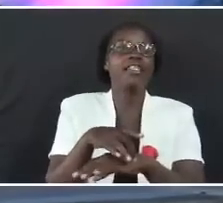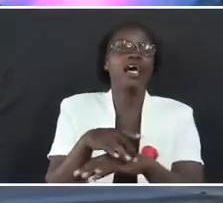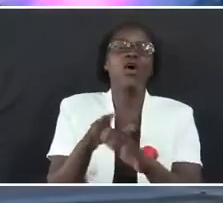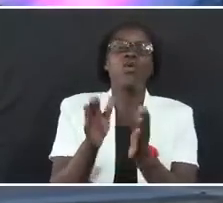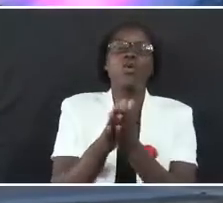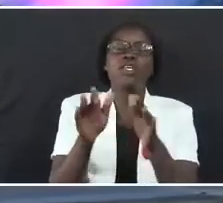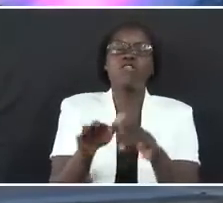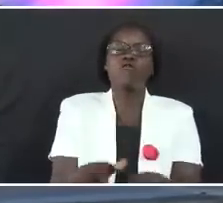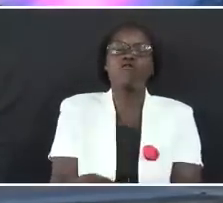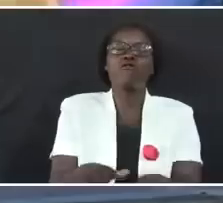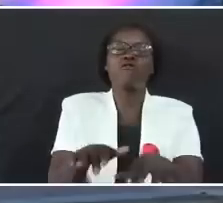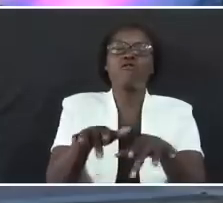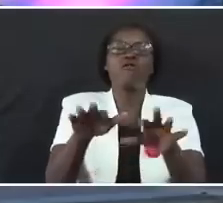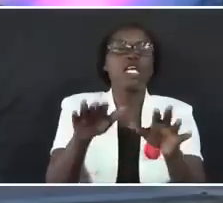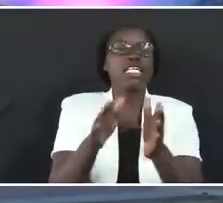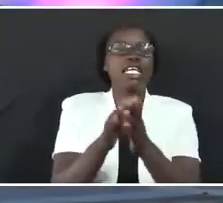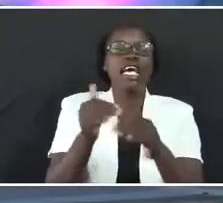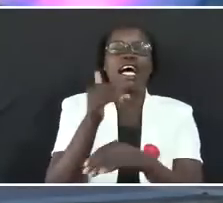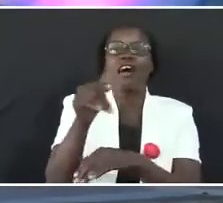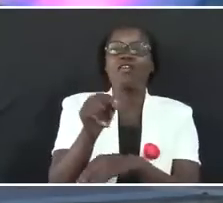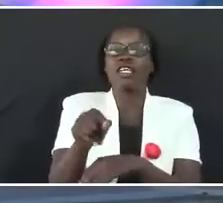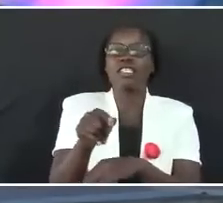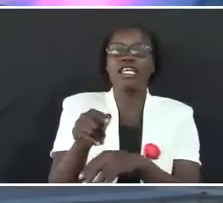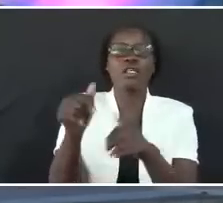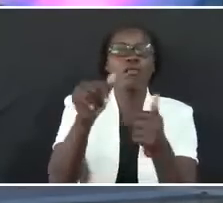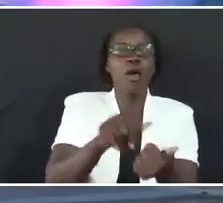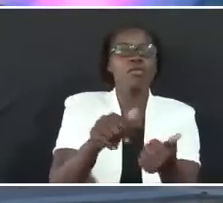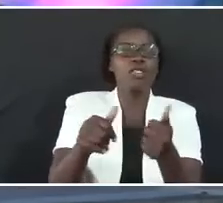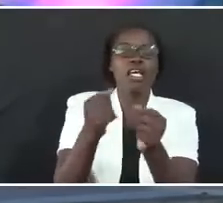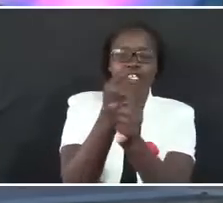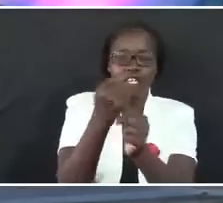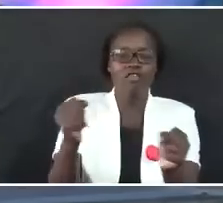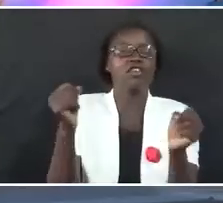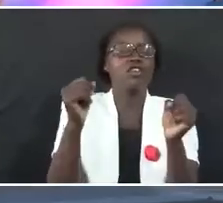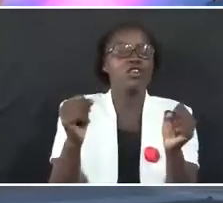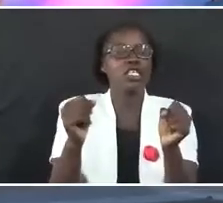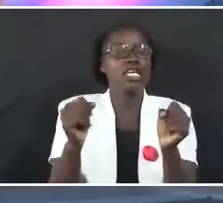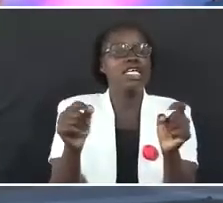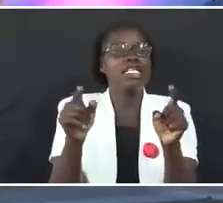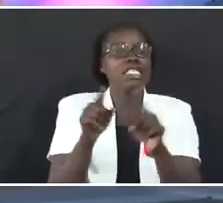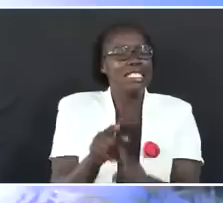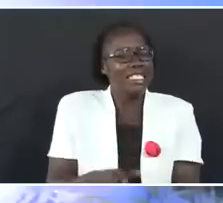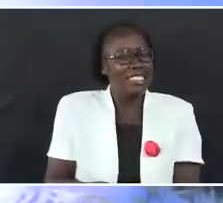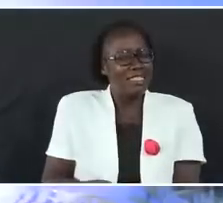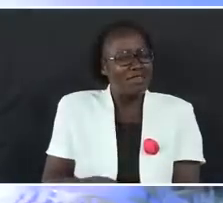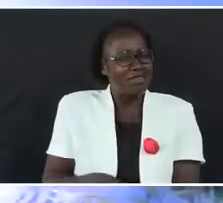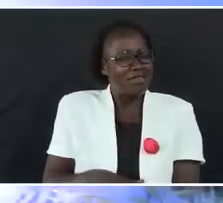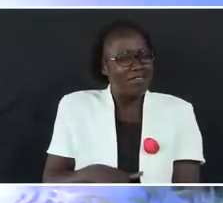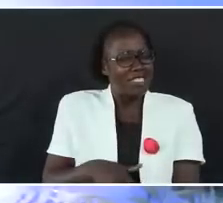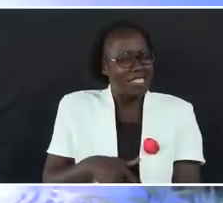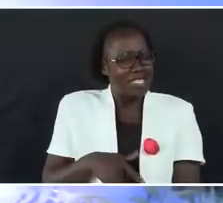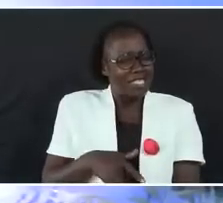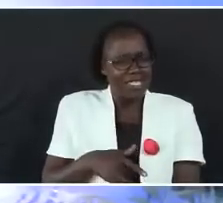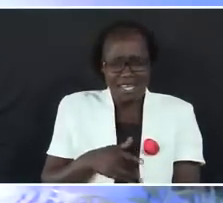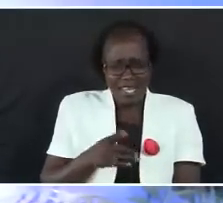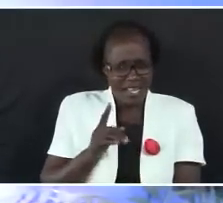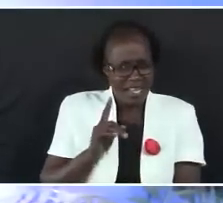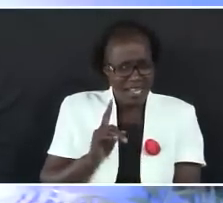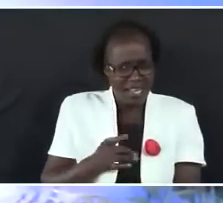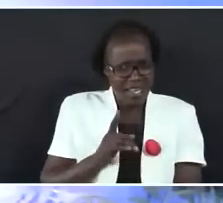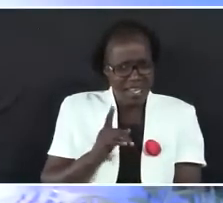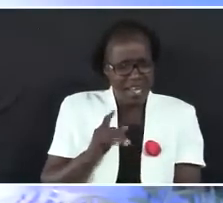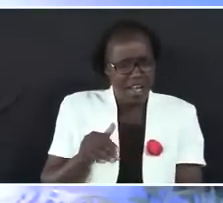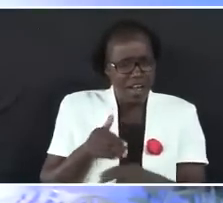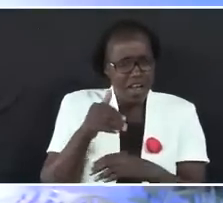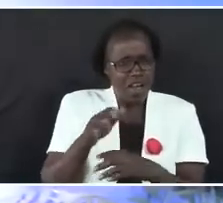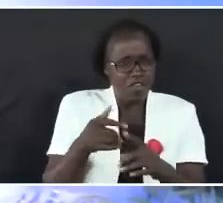flood. And even after that baptism and salvation, the few eight that came out